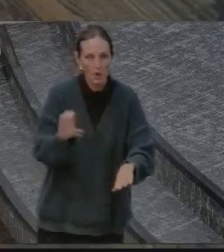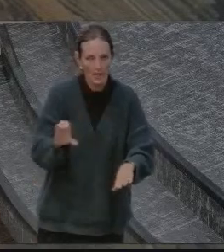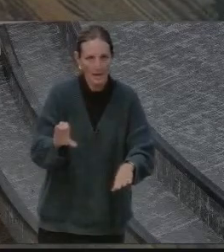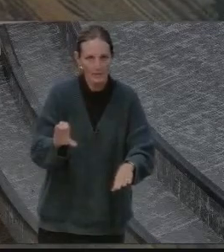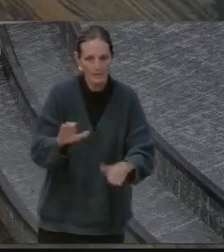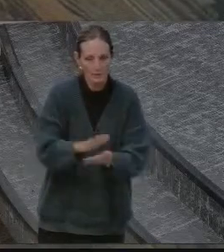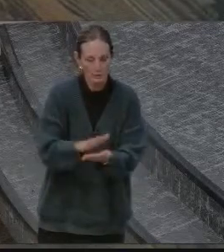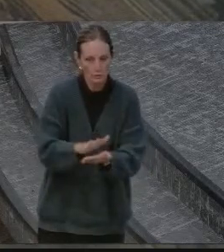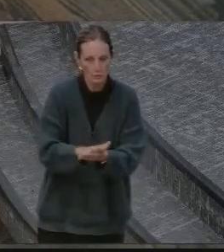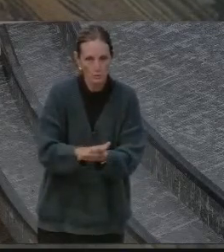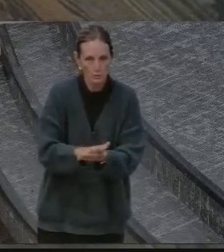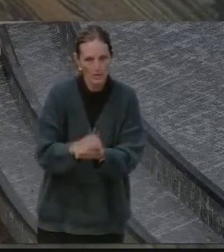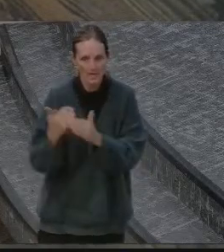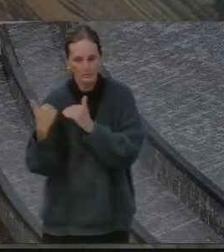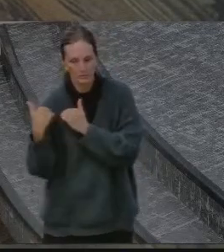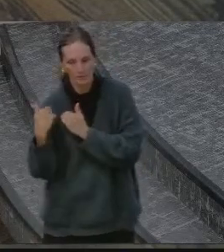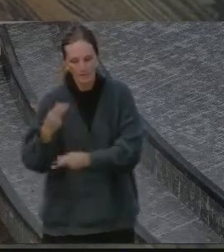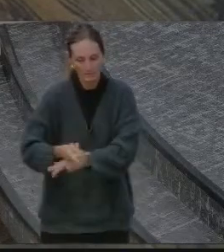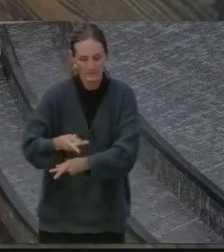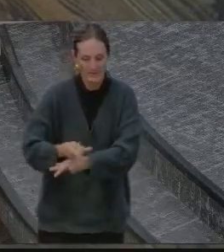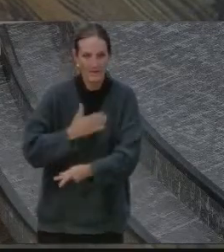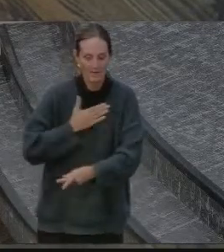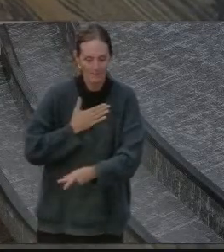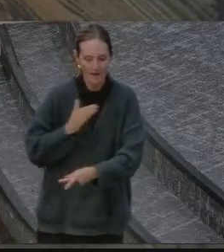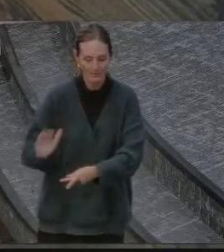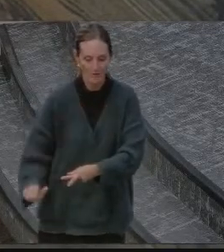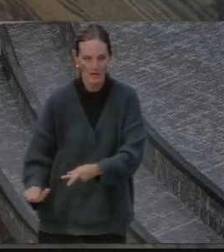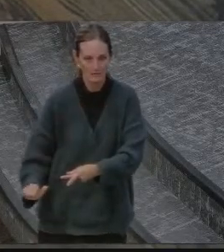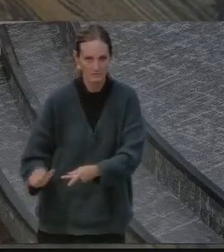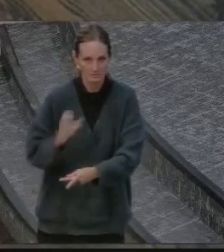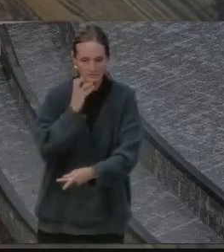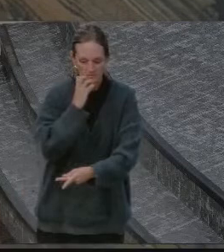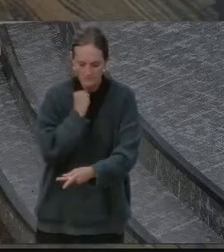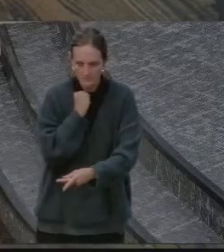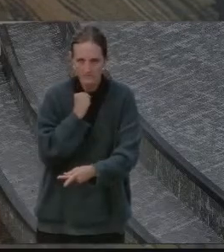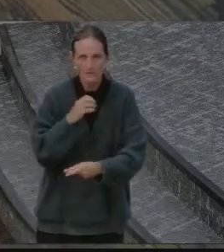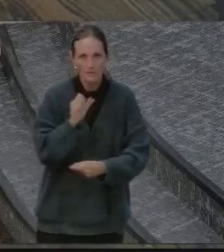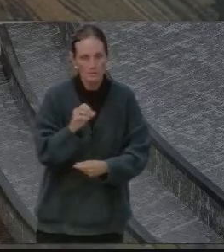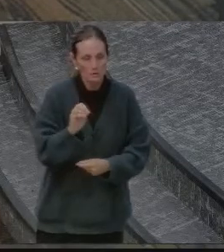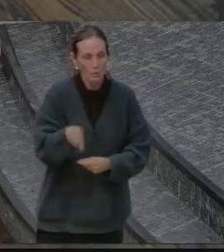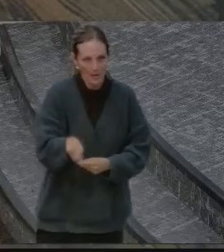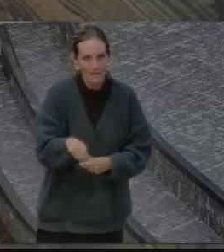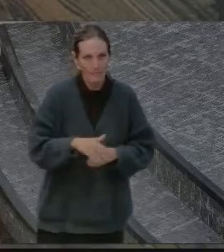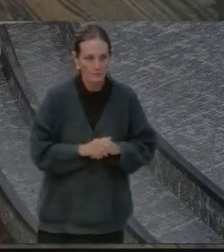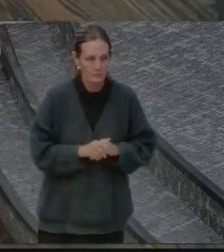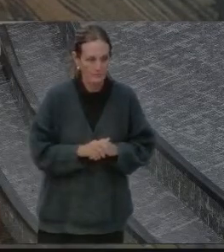place to take care of my child. And we've got to hold up to that.